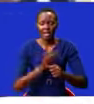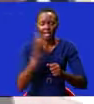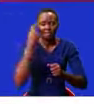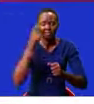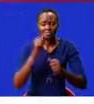not understand